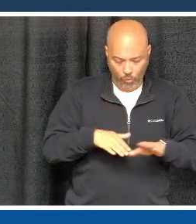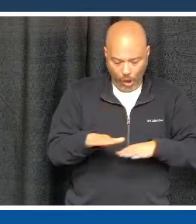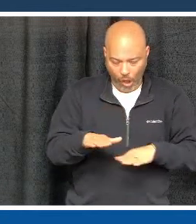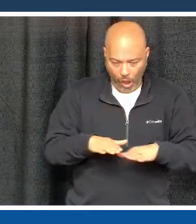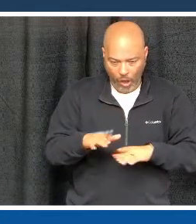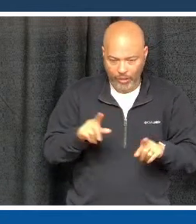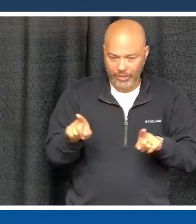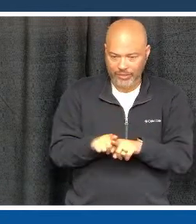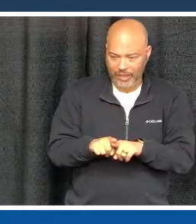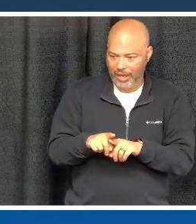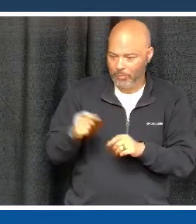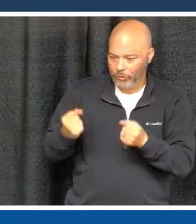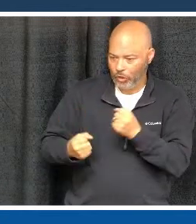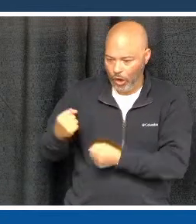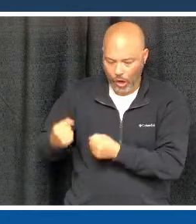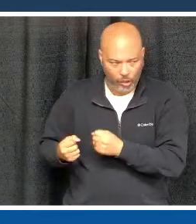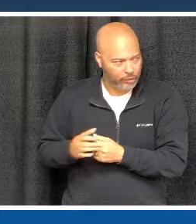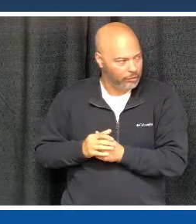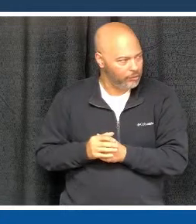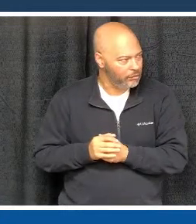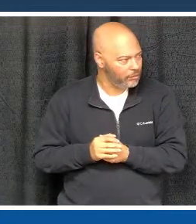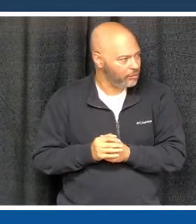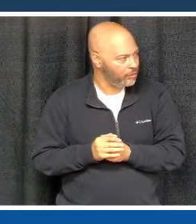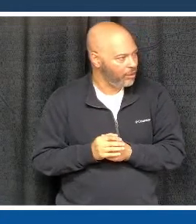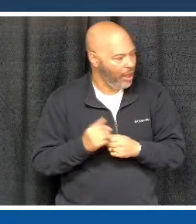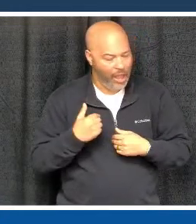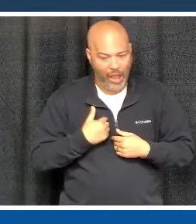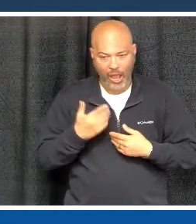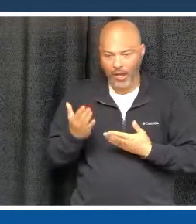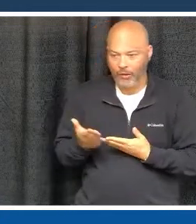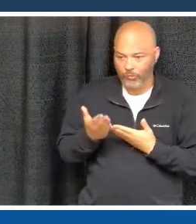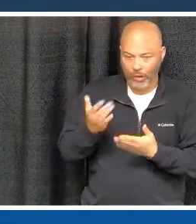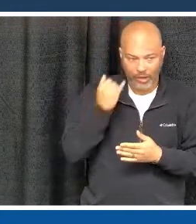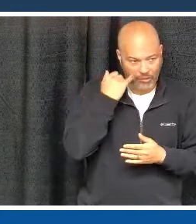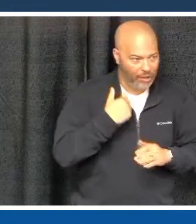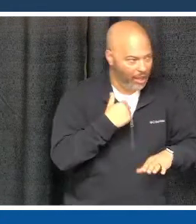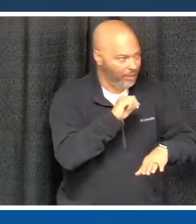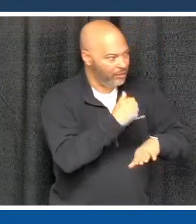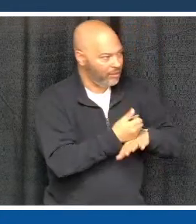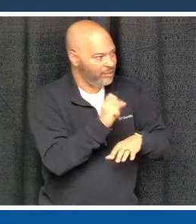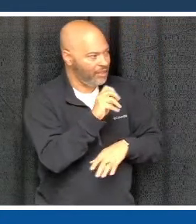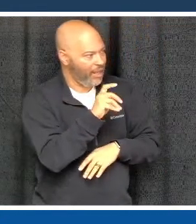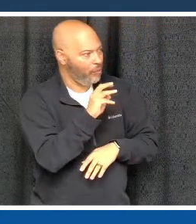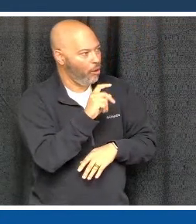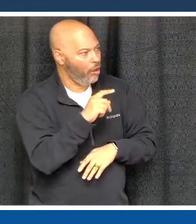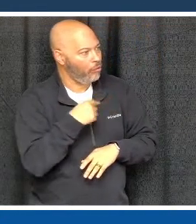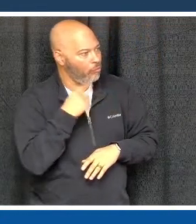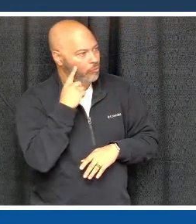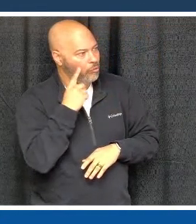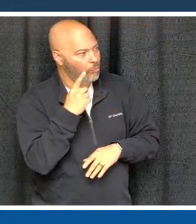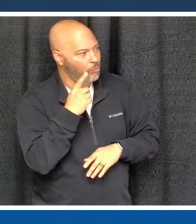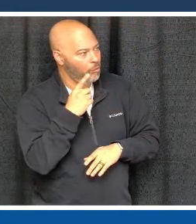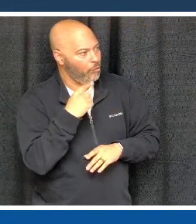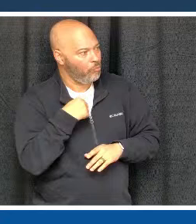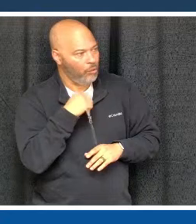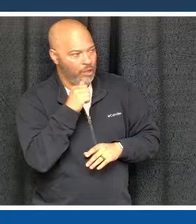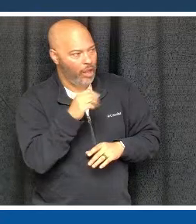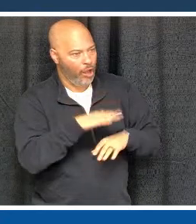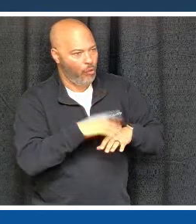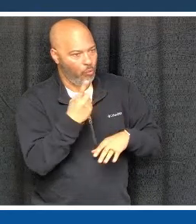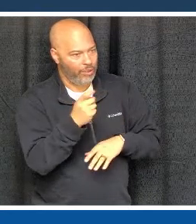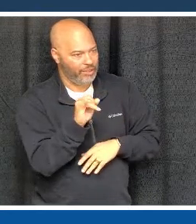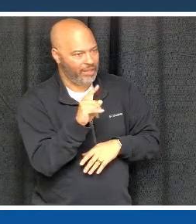the same as a car? Well, I would submit to you that if I were to install the sidewalks, they're gonna be on the other side of the roadway. So we're not going to